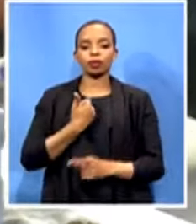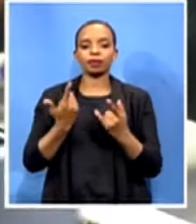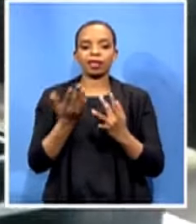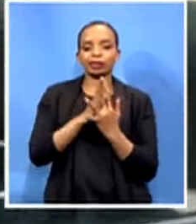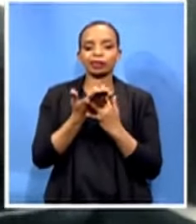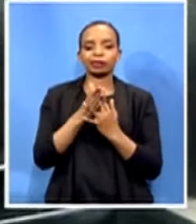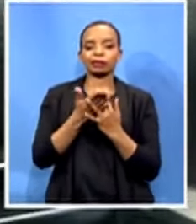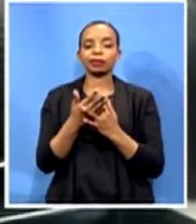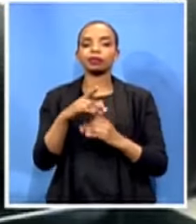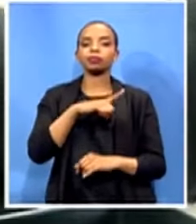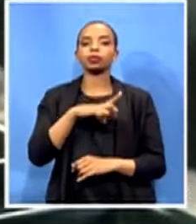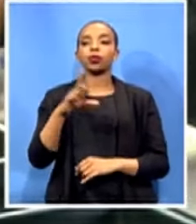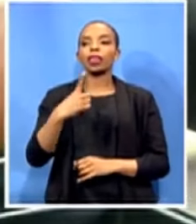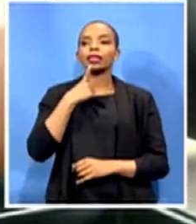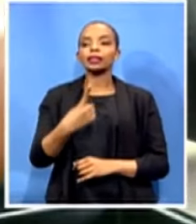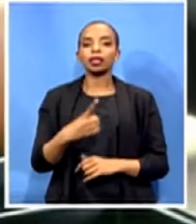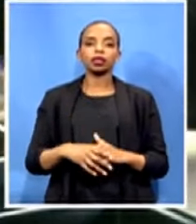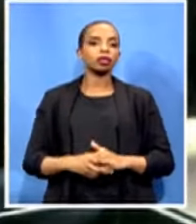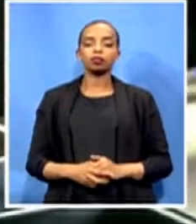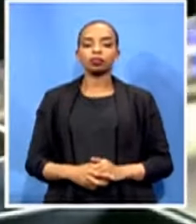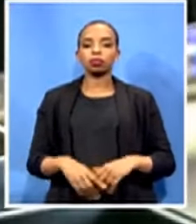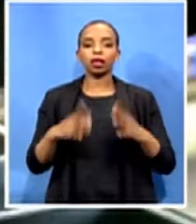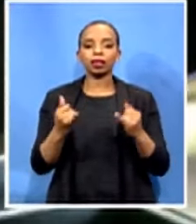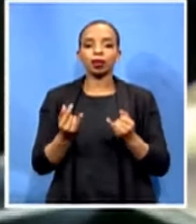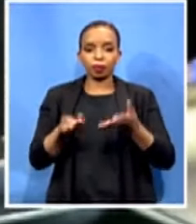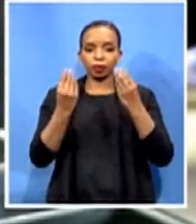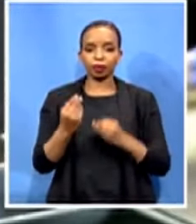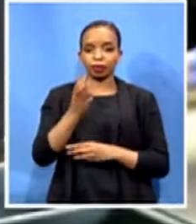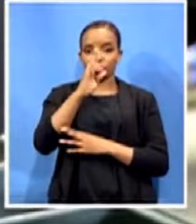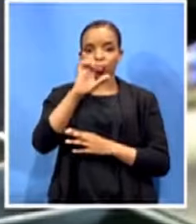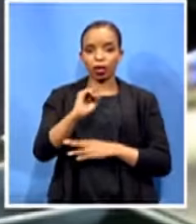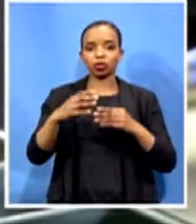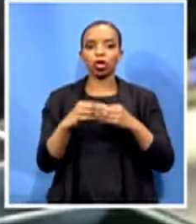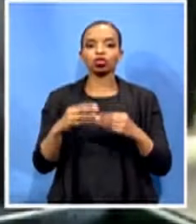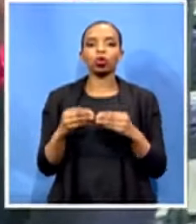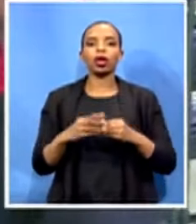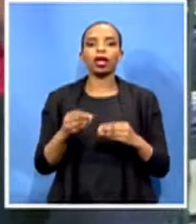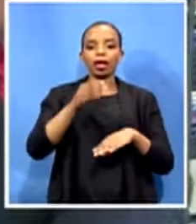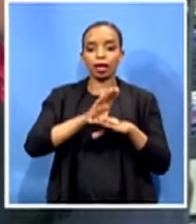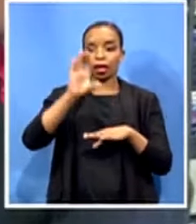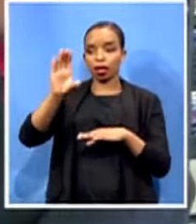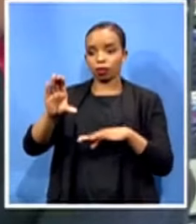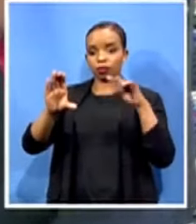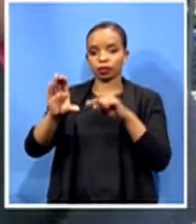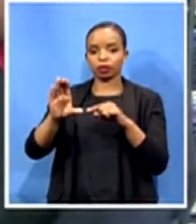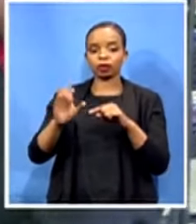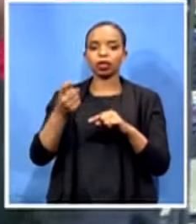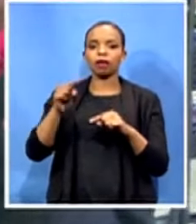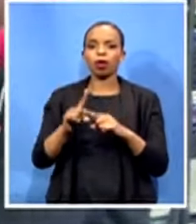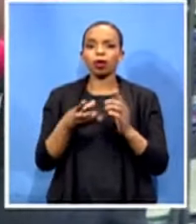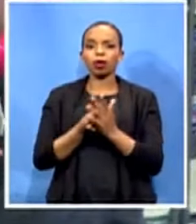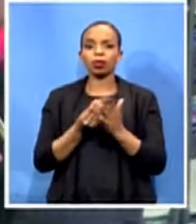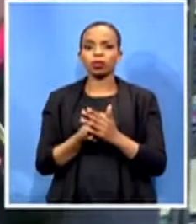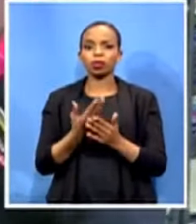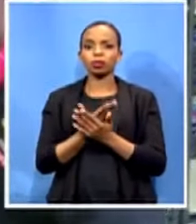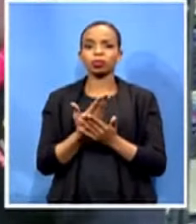servants receiving US dollar allowances, the re-dollarization of the economy may be expedited, and they haven't been given